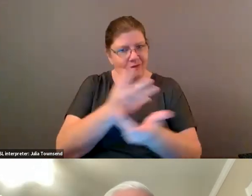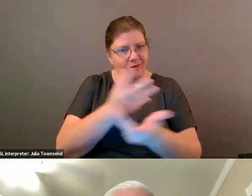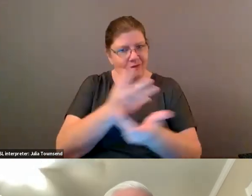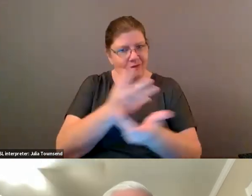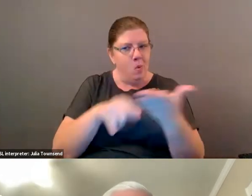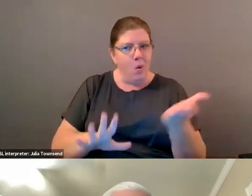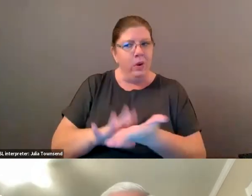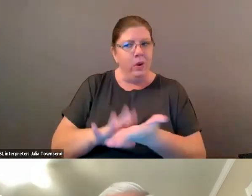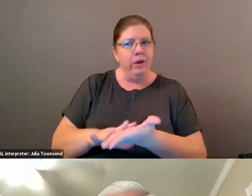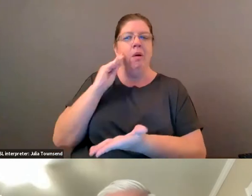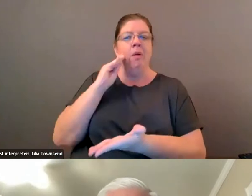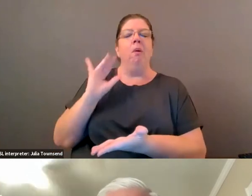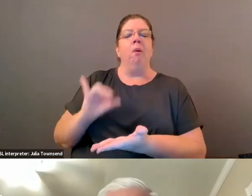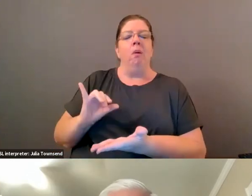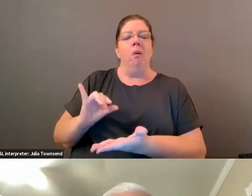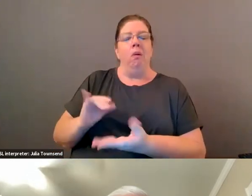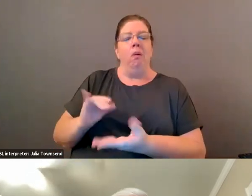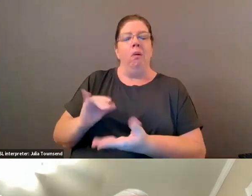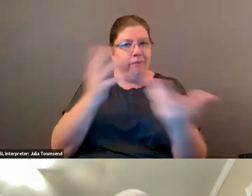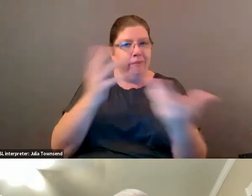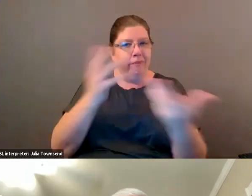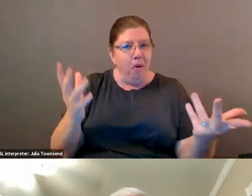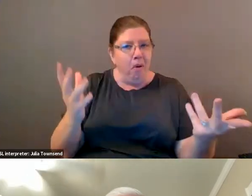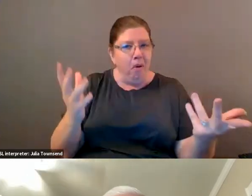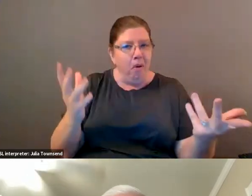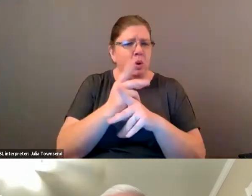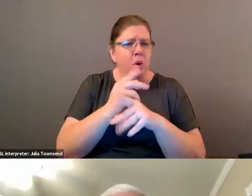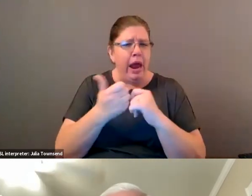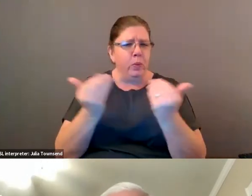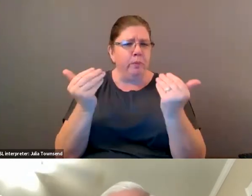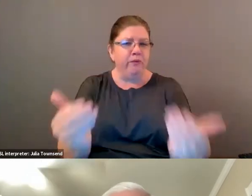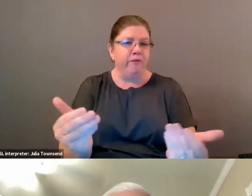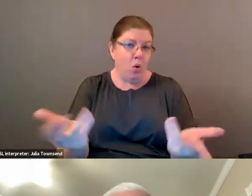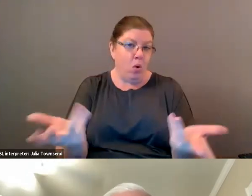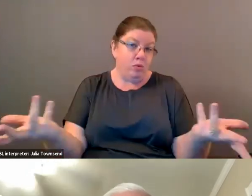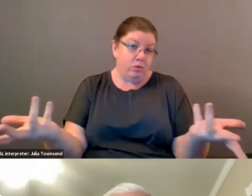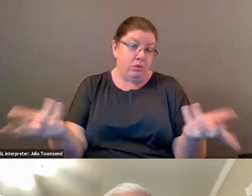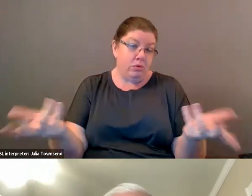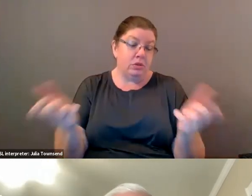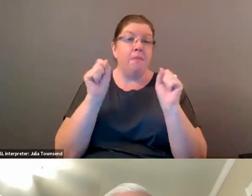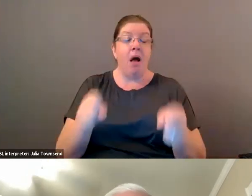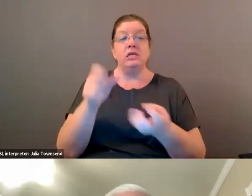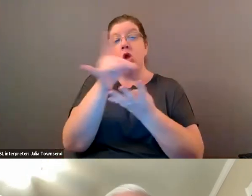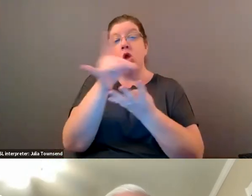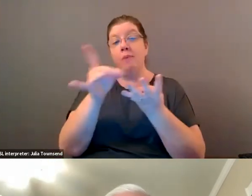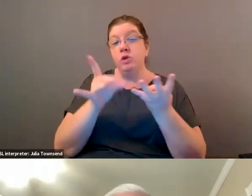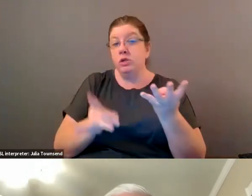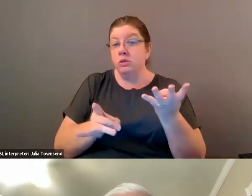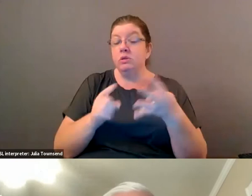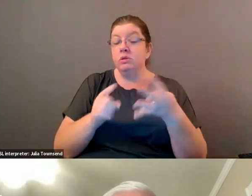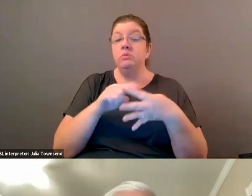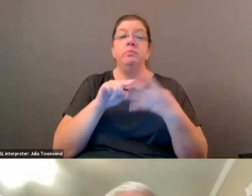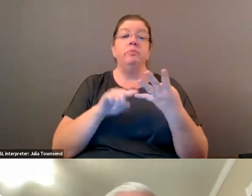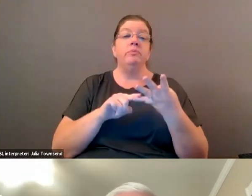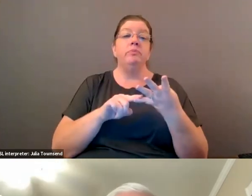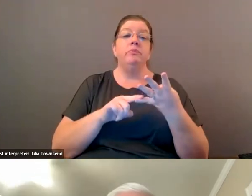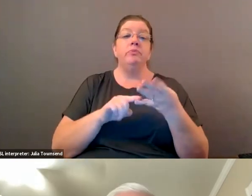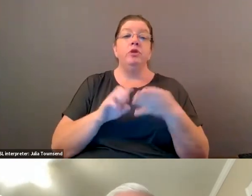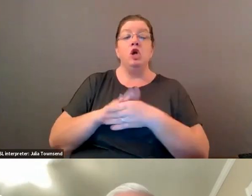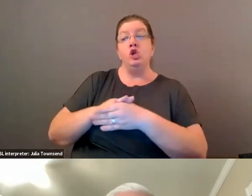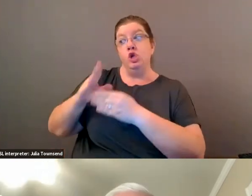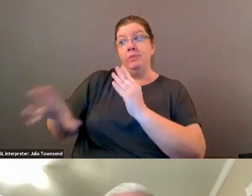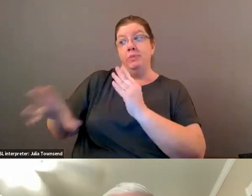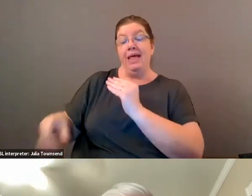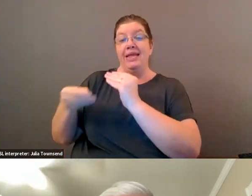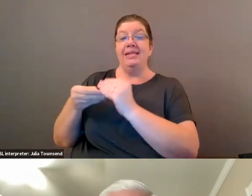and try and figure out a way to move forward. So some possible options we consider are terminating the addendum